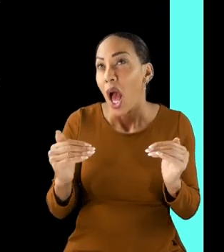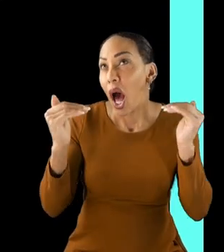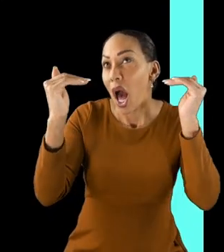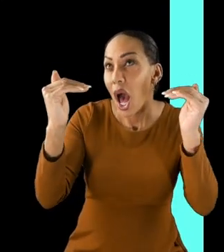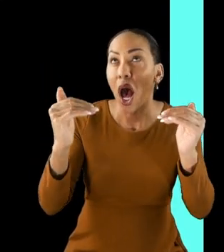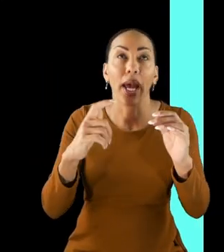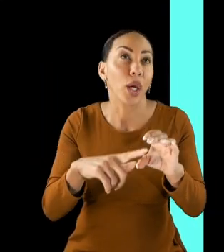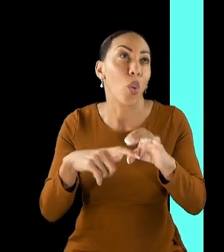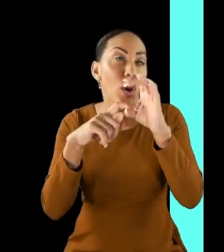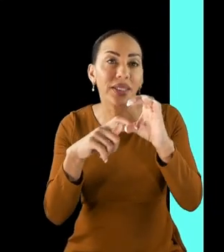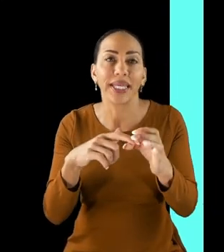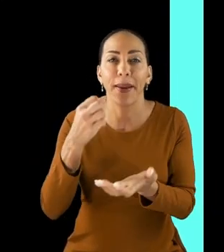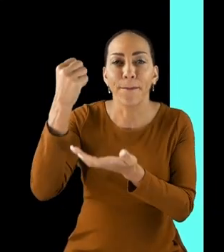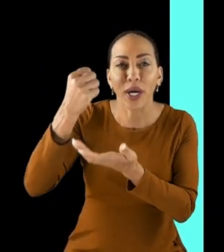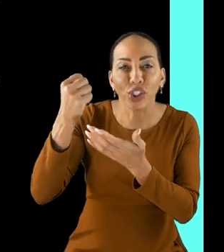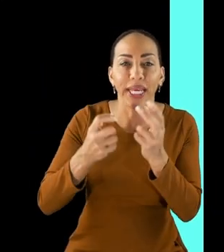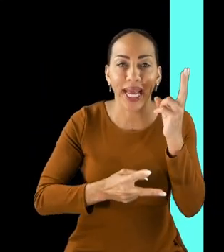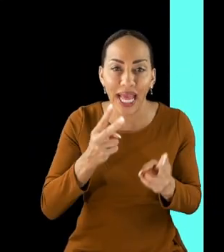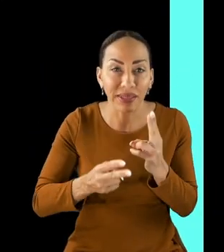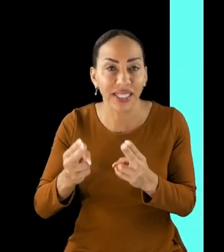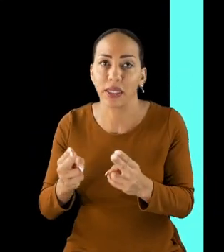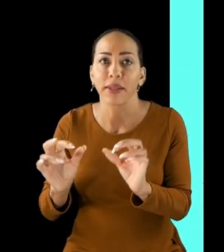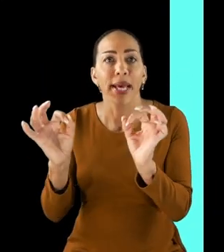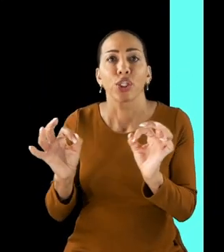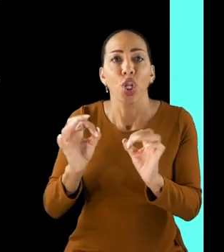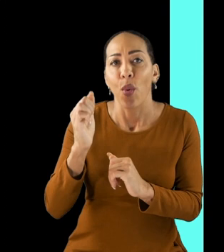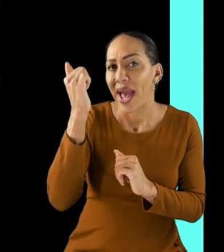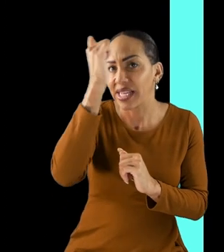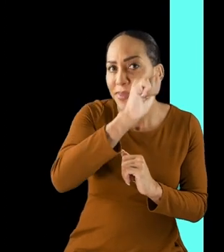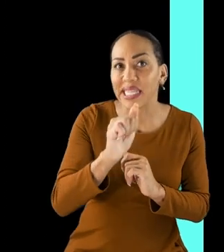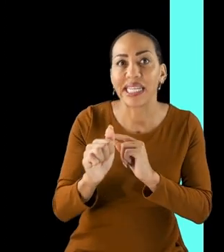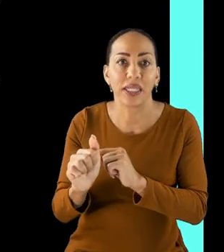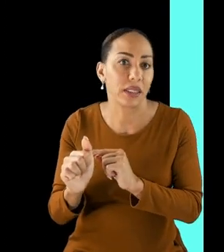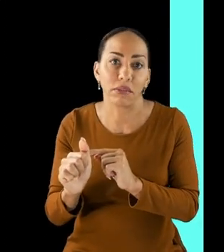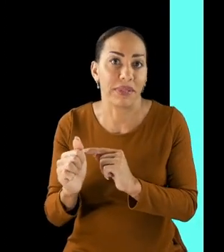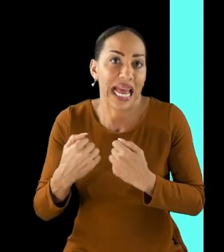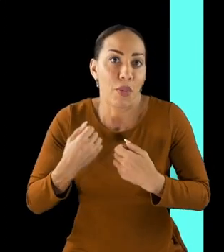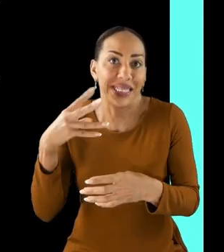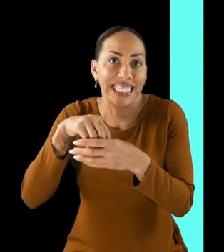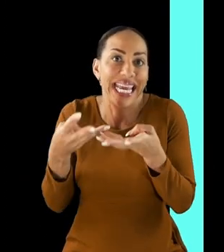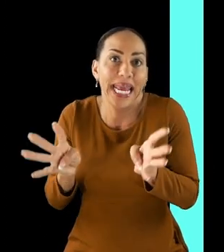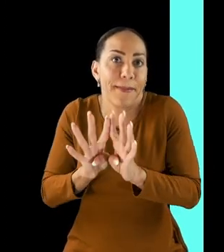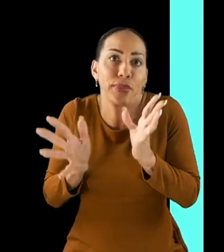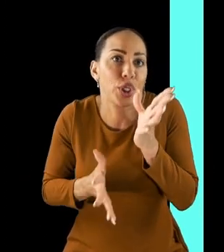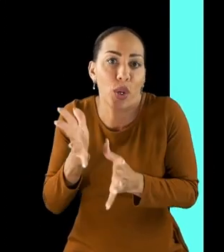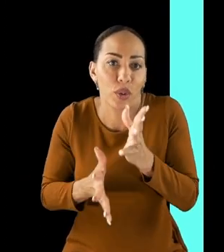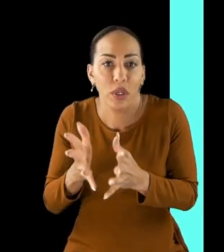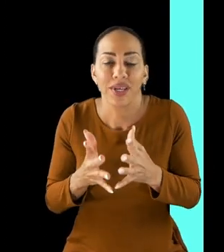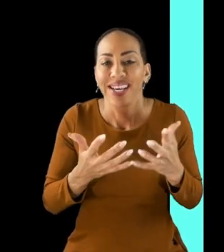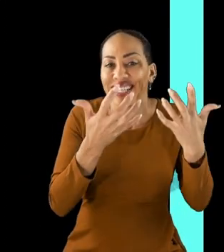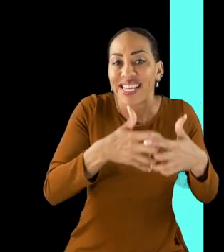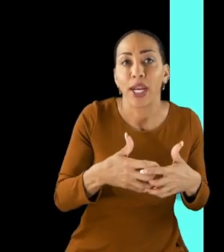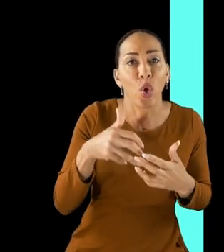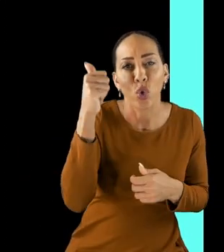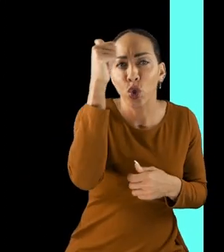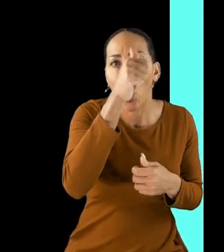quality filming and editing when that's not expertise we have at a professional level within our team? The technical knowledge gap,